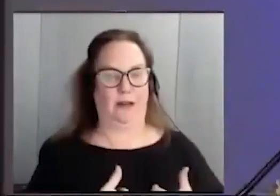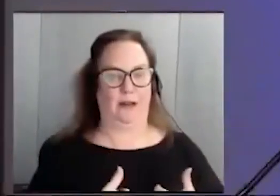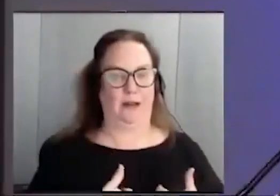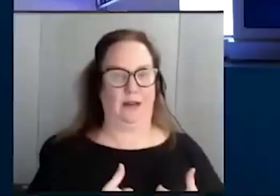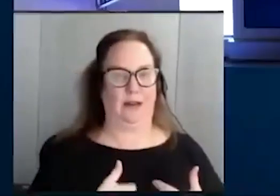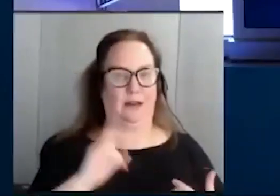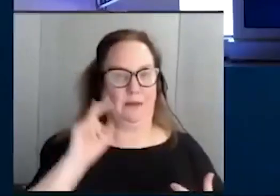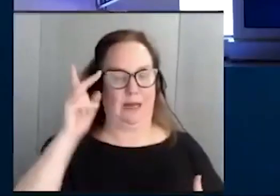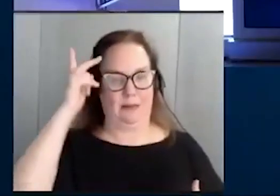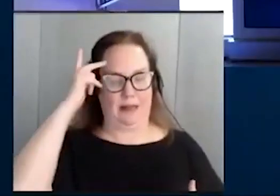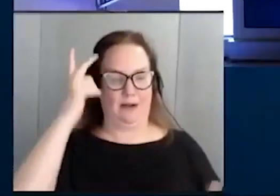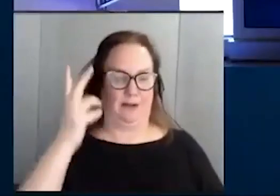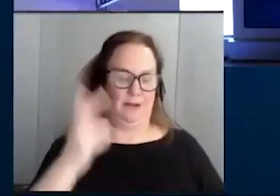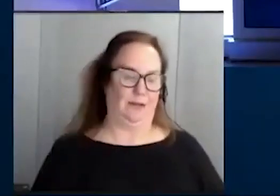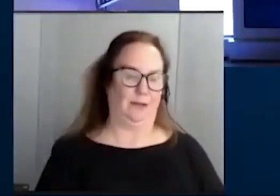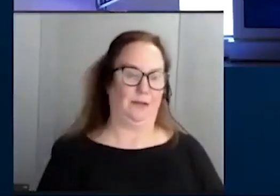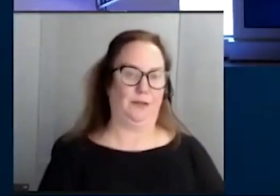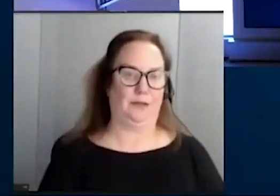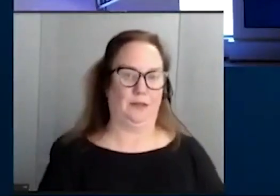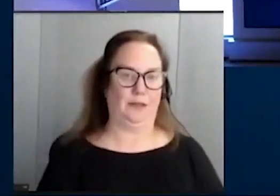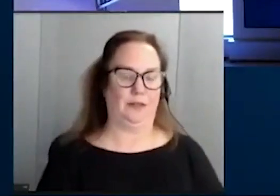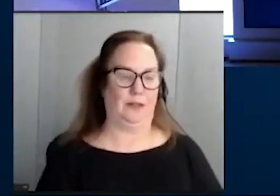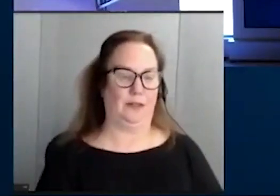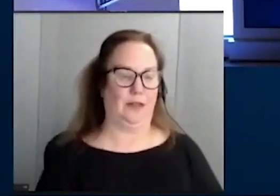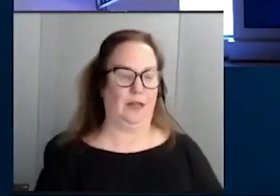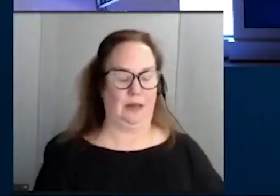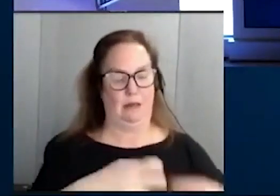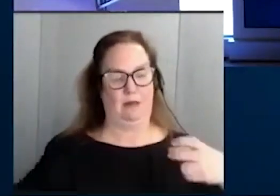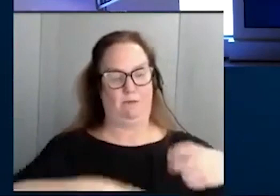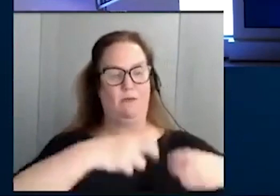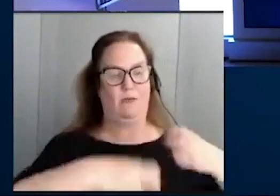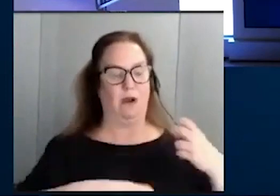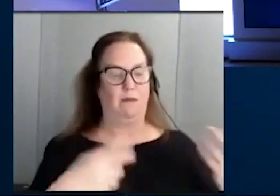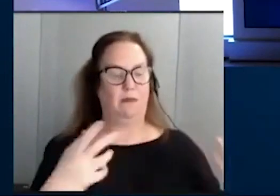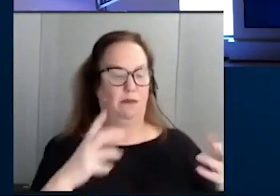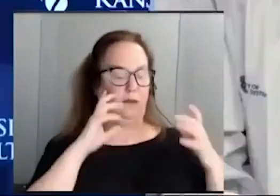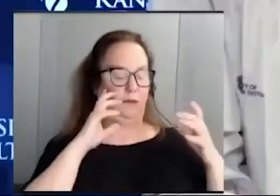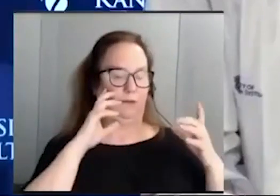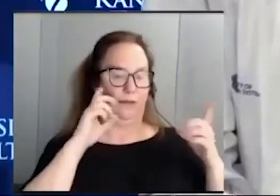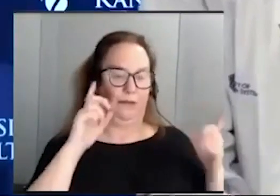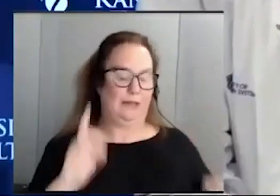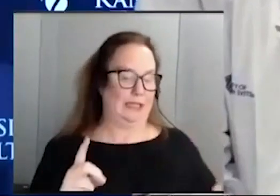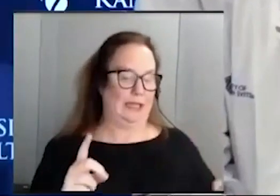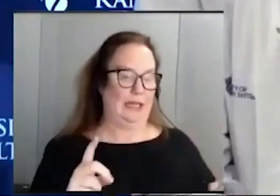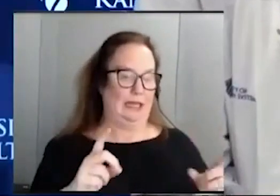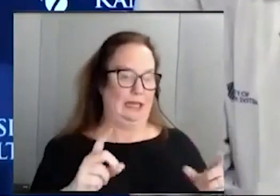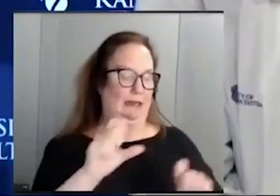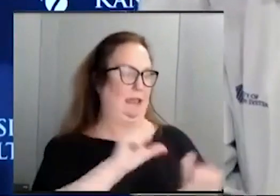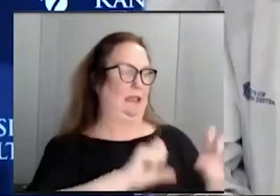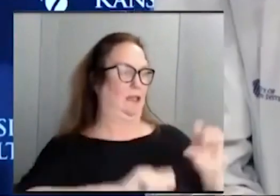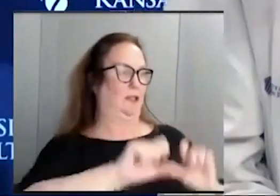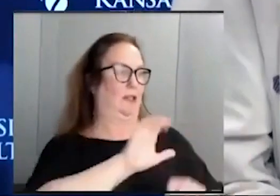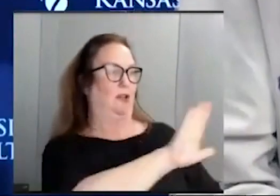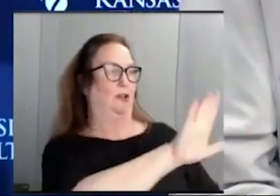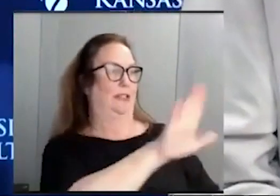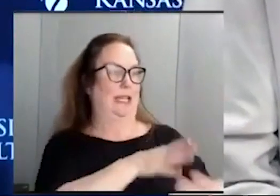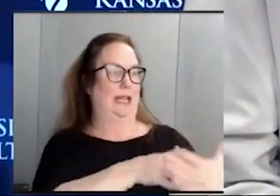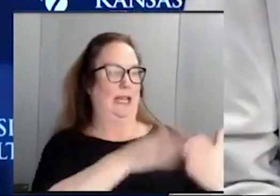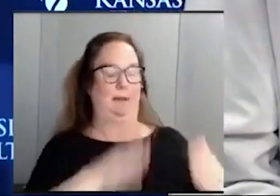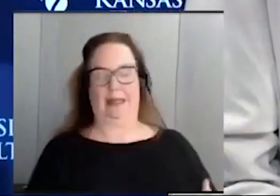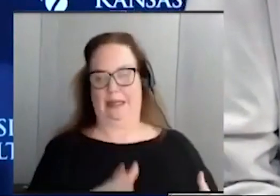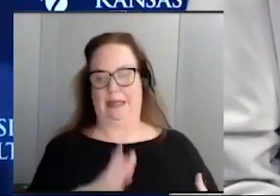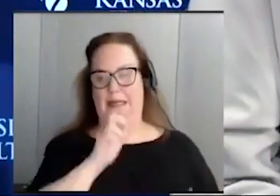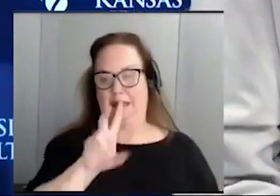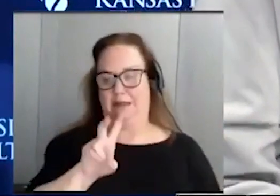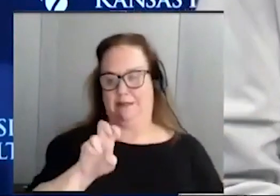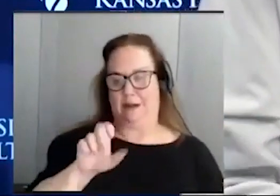It's what we said the other day. It's the problem is that we've decided each other is the enemy instead of having the virus be the